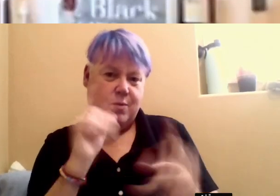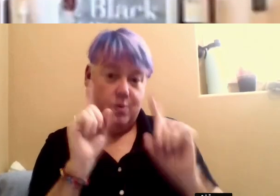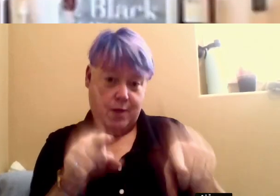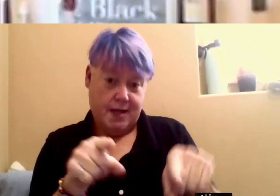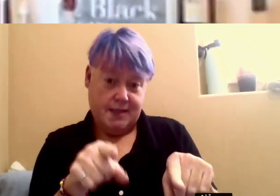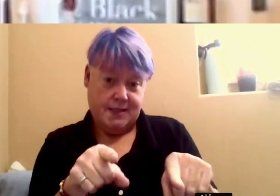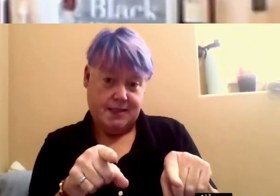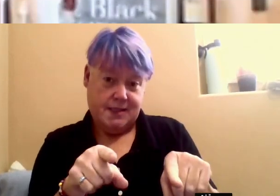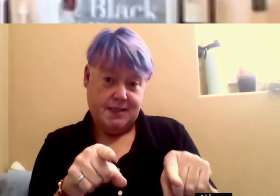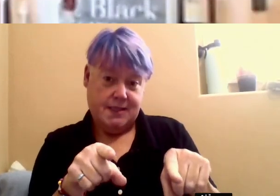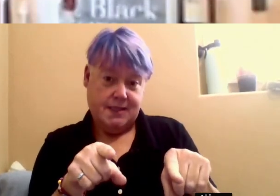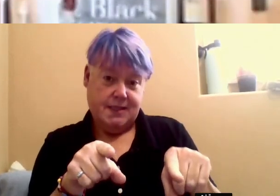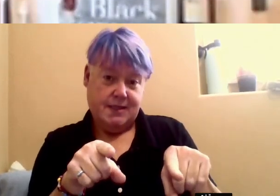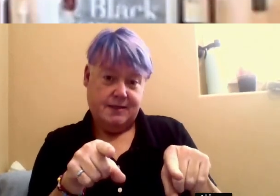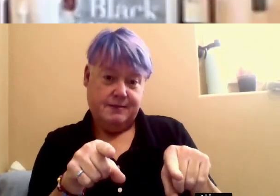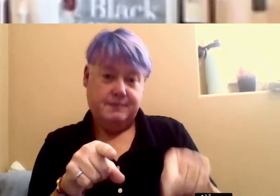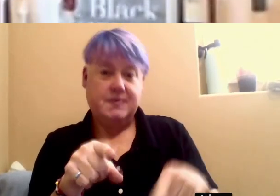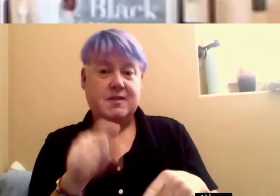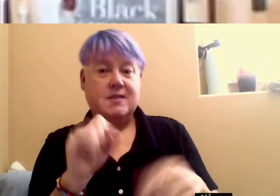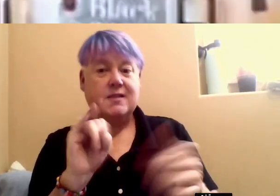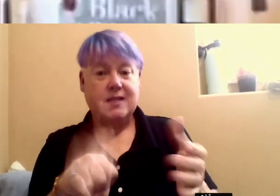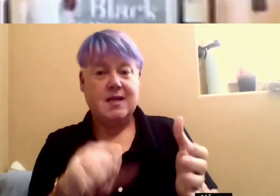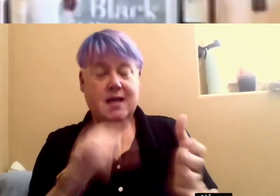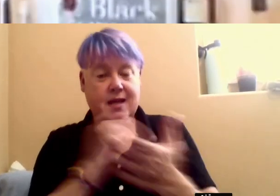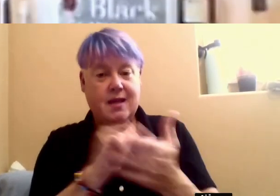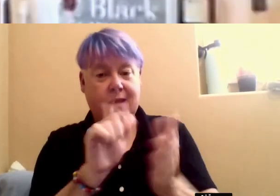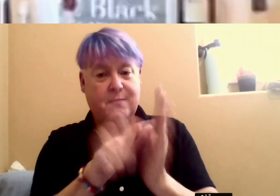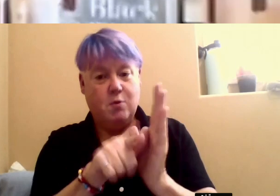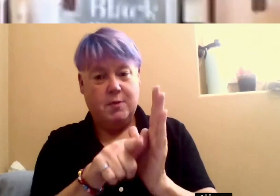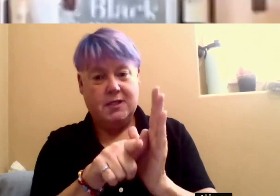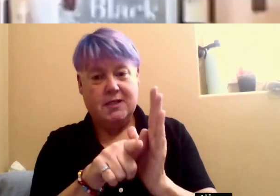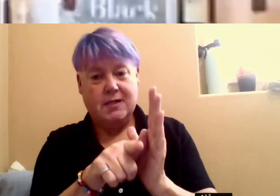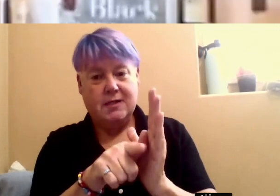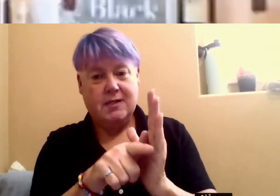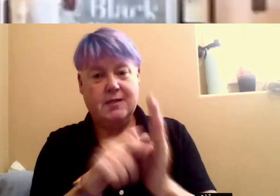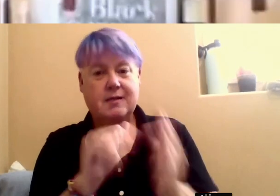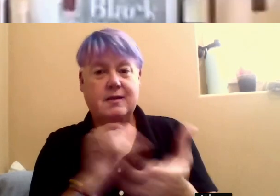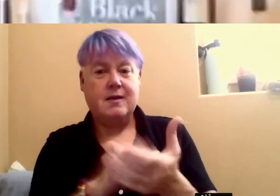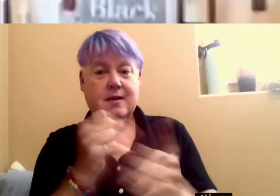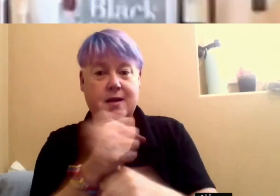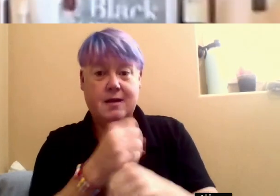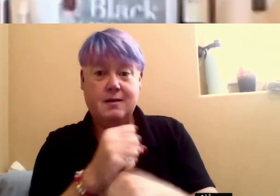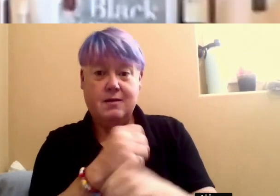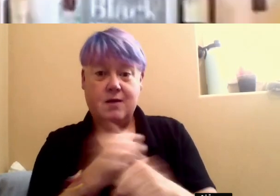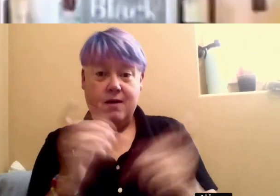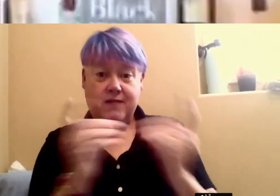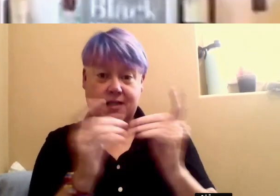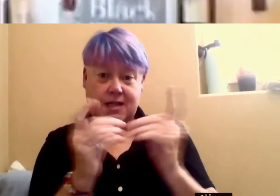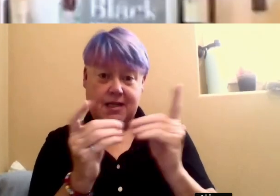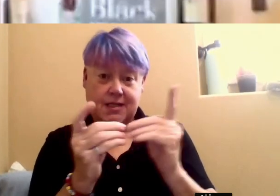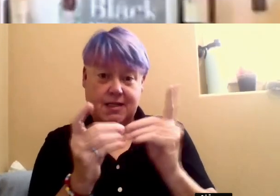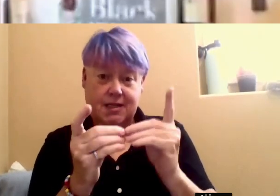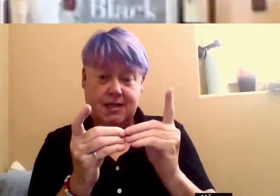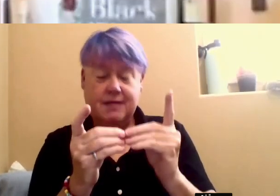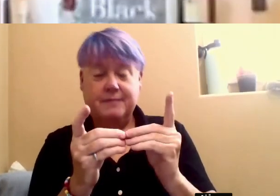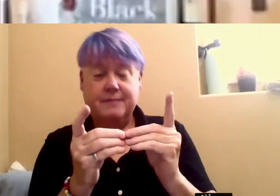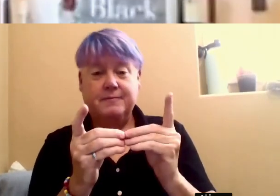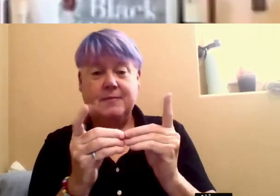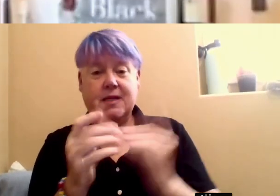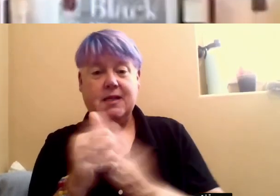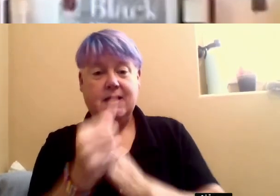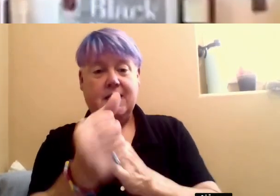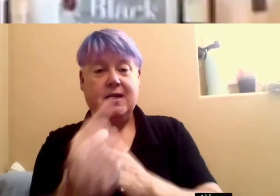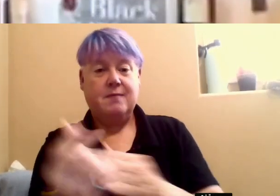like that moment. The prologue is that coffee date, really, and leading up to him